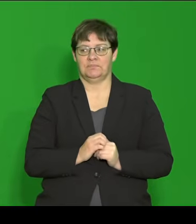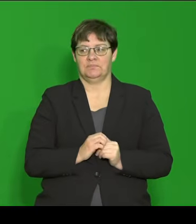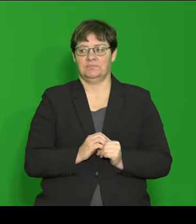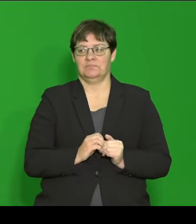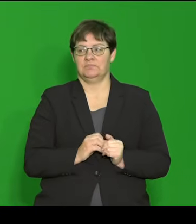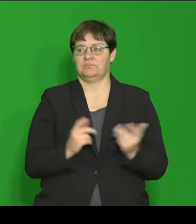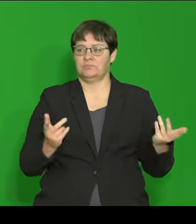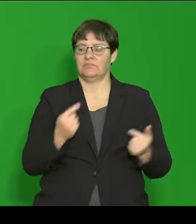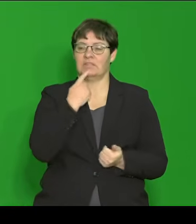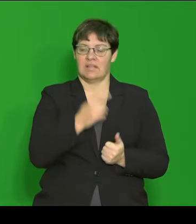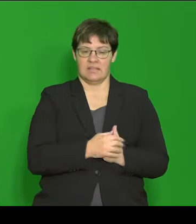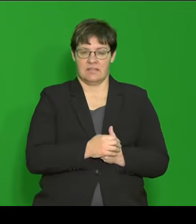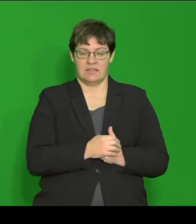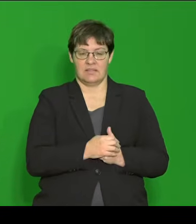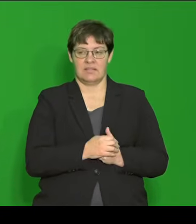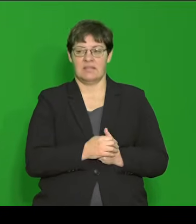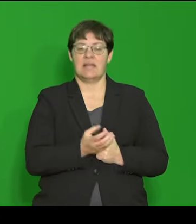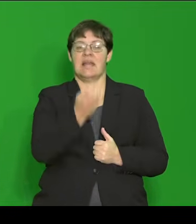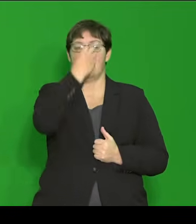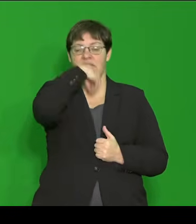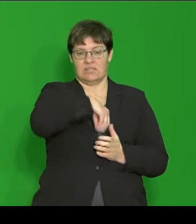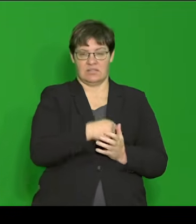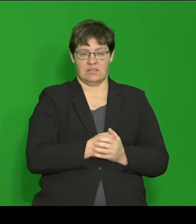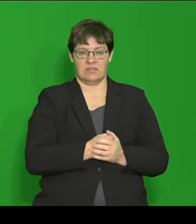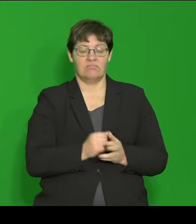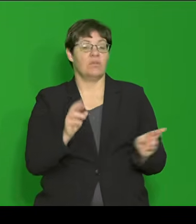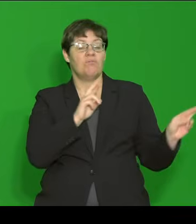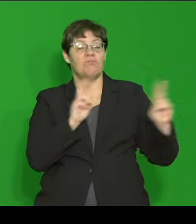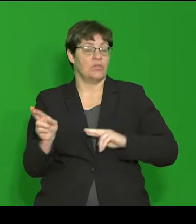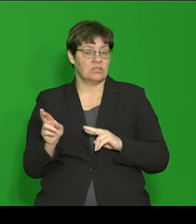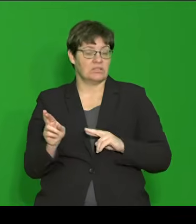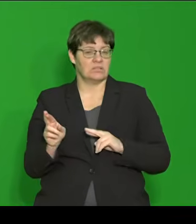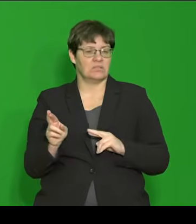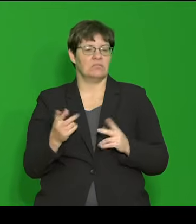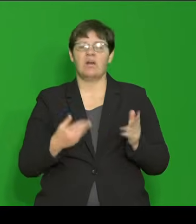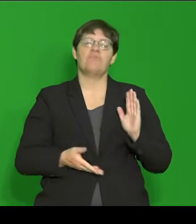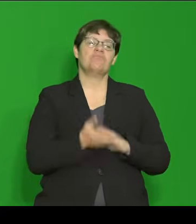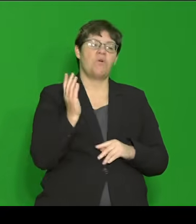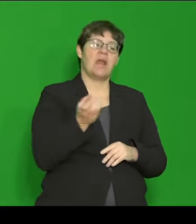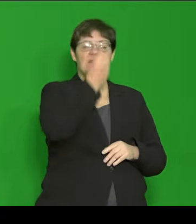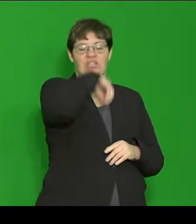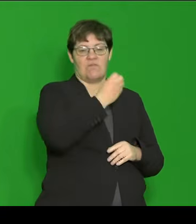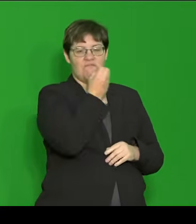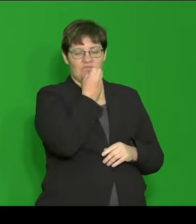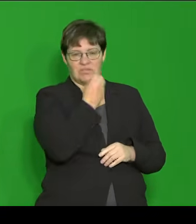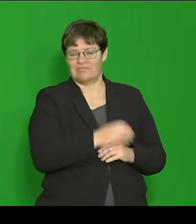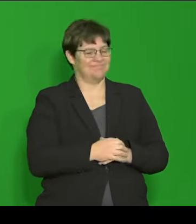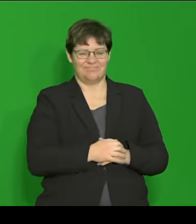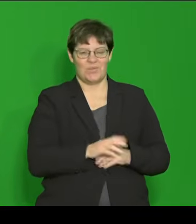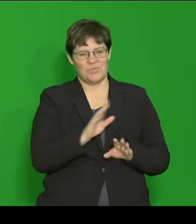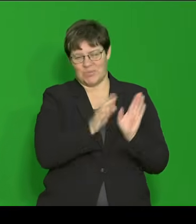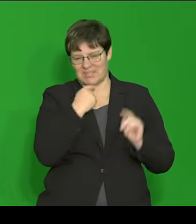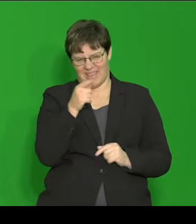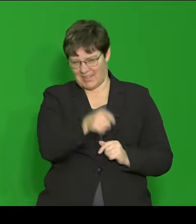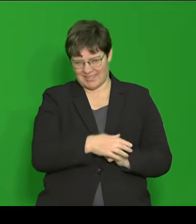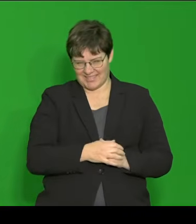Right, so as I mentioned, ingestion. We often refer to us as, let's go and ingest our food. No, we don't actually say